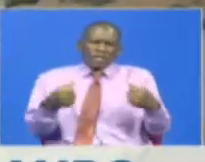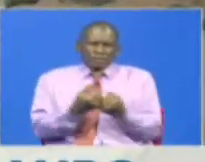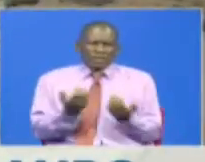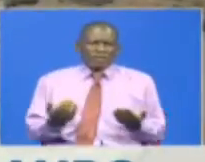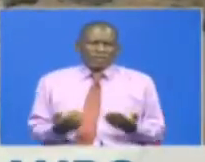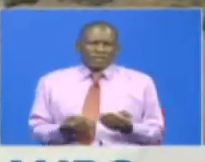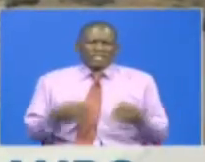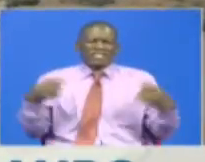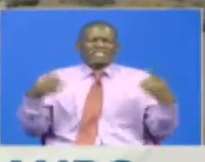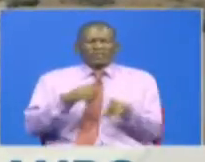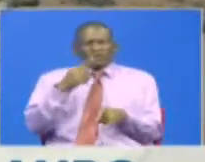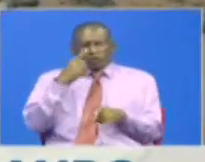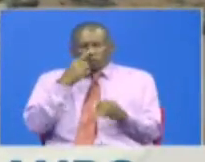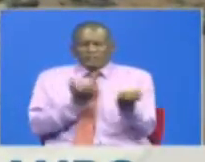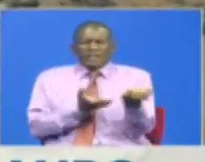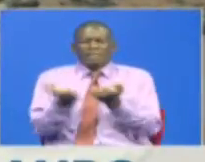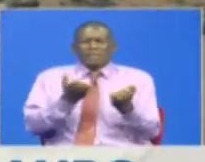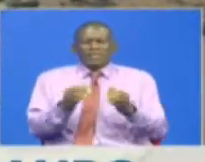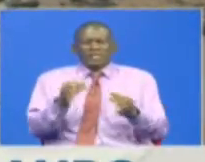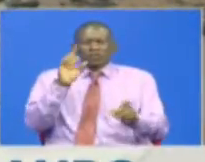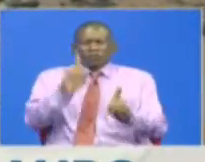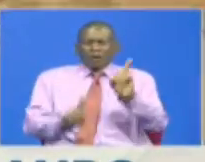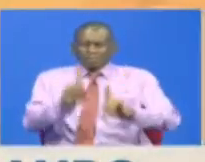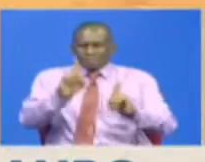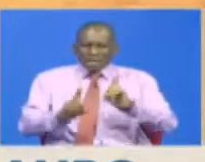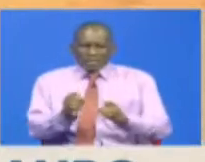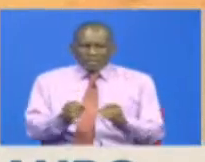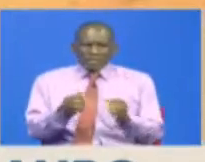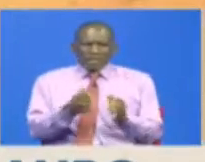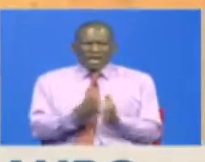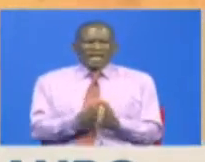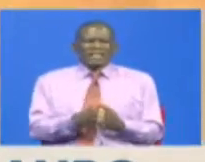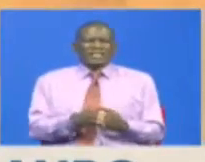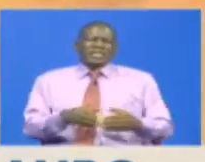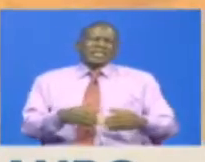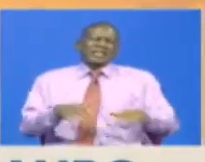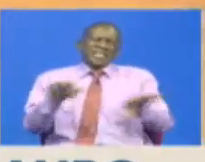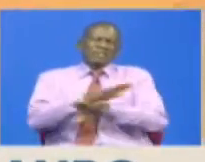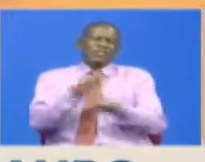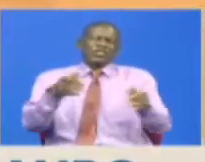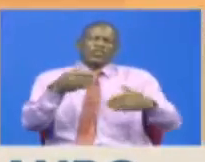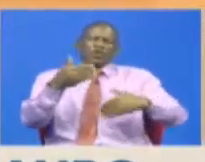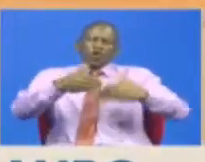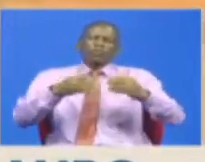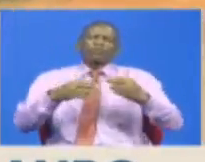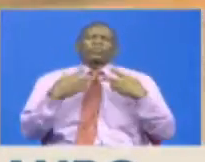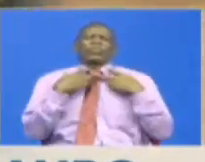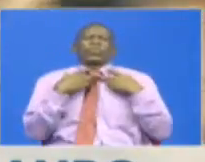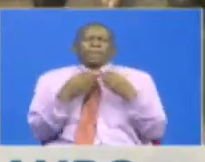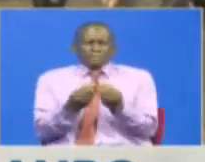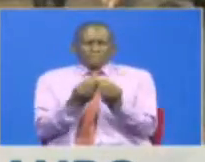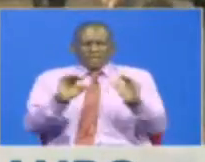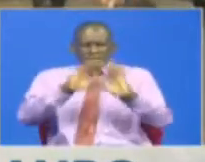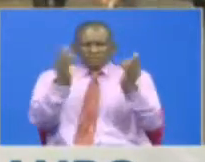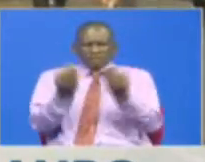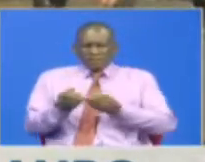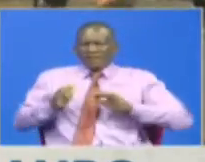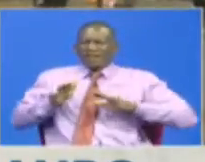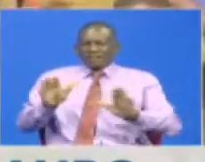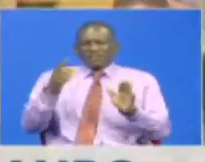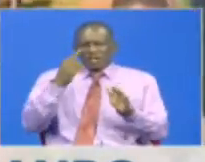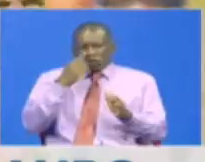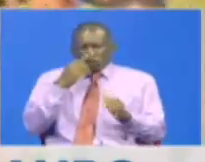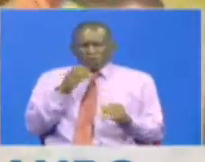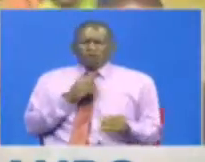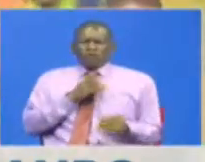Several homes and businesses were touched and life brought to a near standstill. Tens of families that fled their homes for fear of